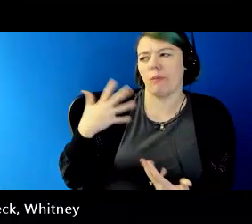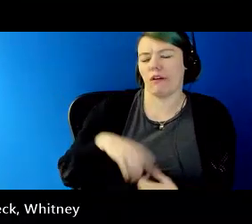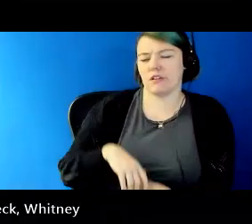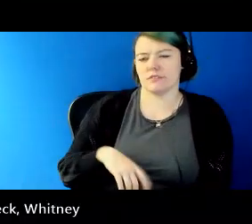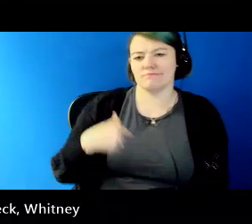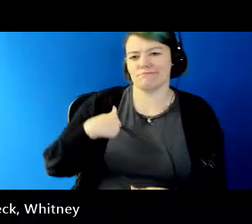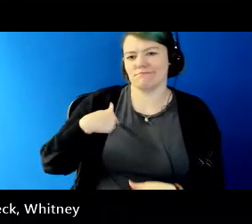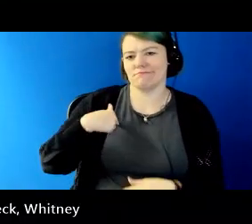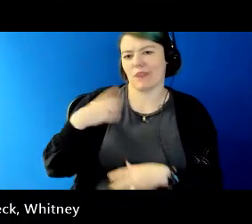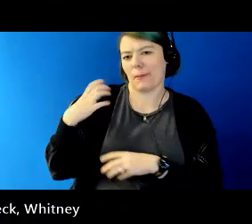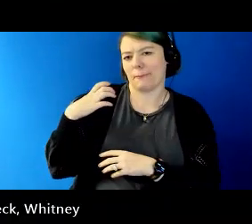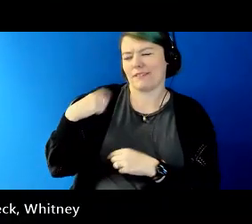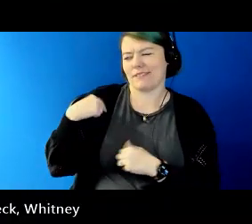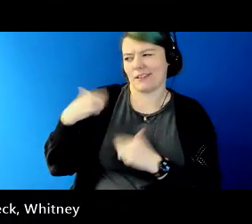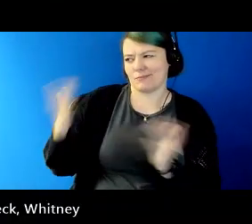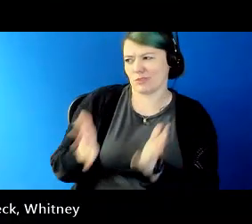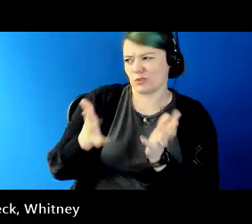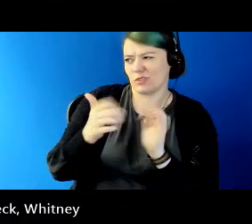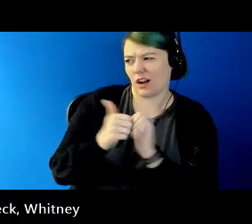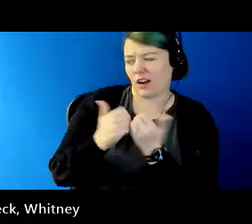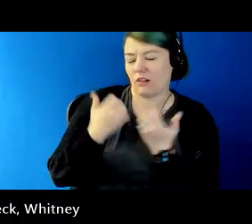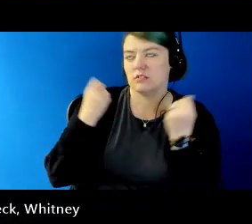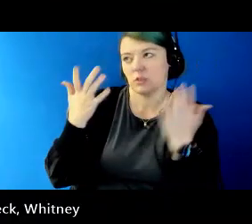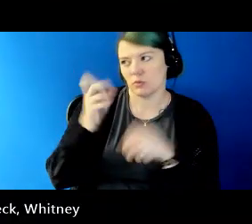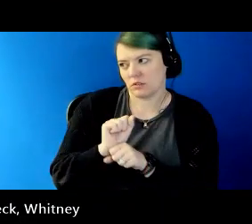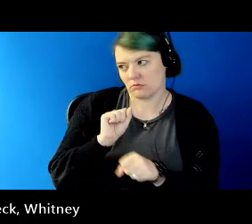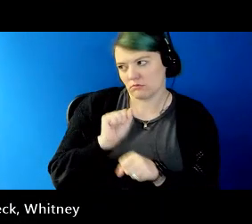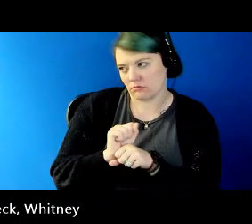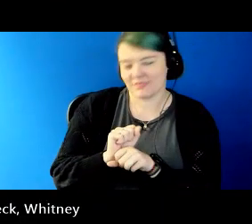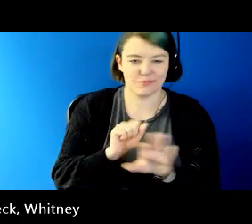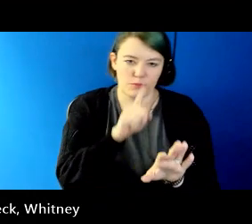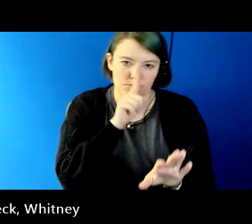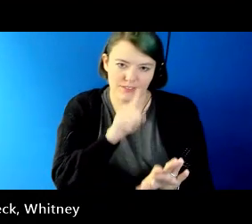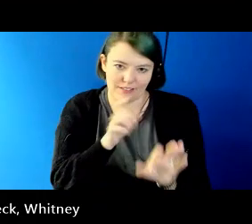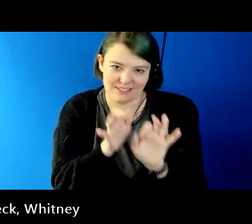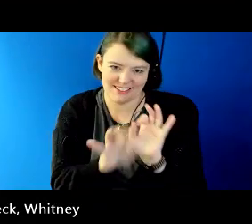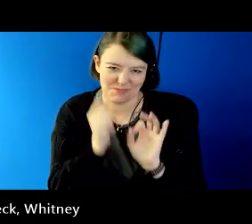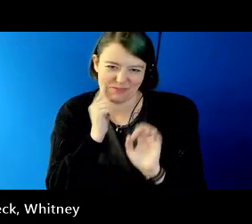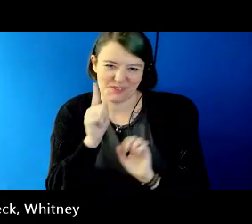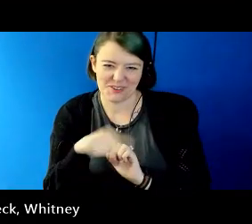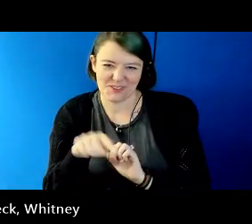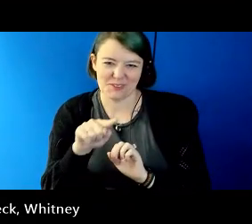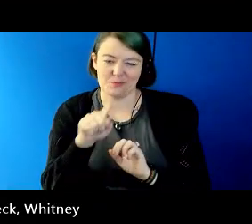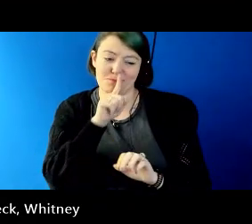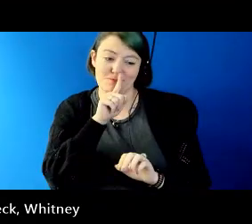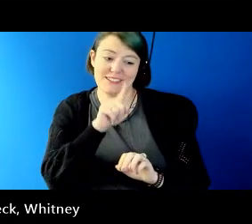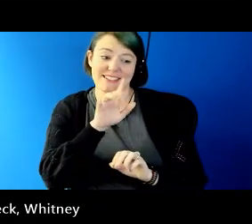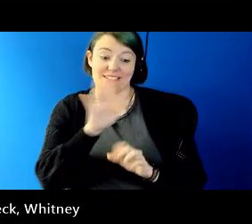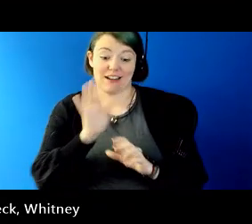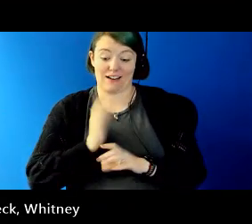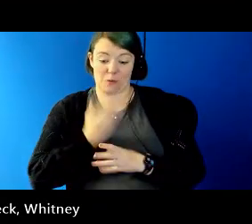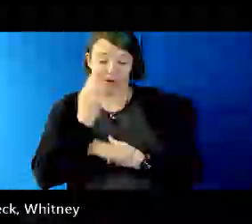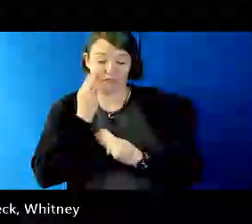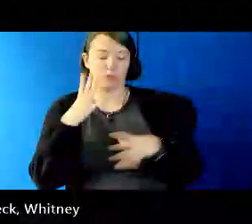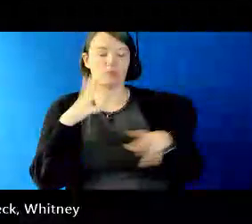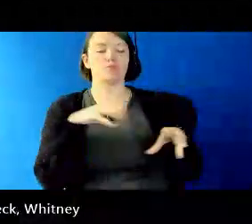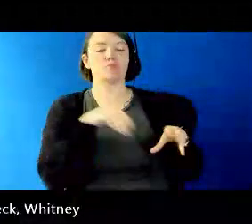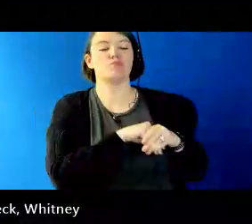as an employer promote it if there's all this work involved? It's really not a lot of work. It's just including our information within the employer's procedures